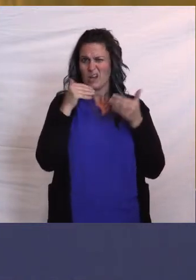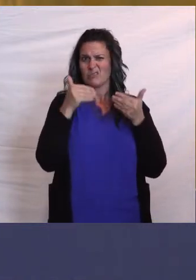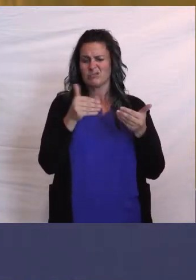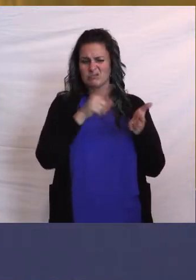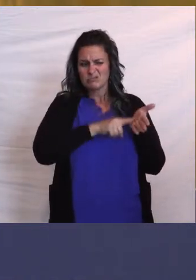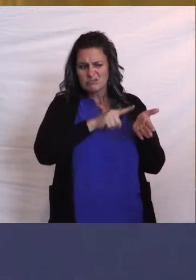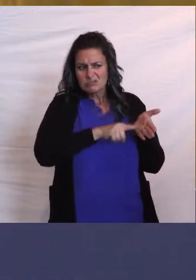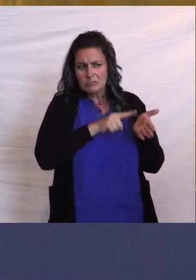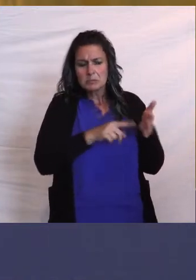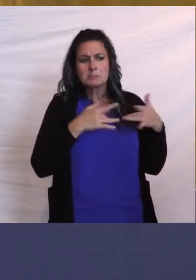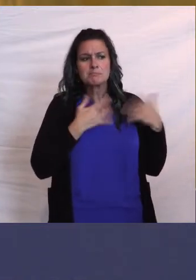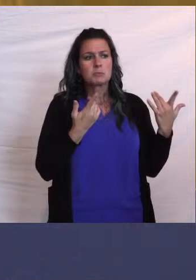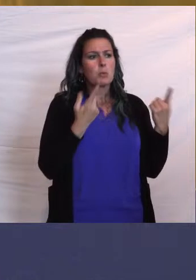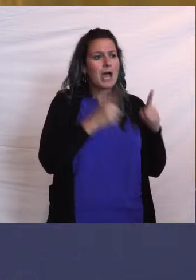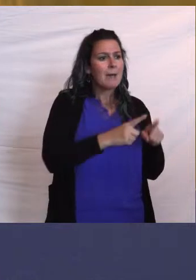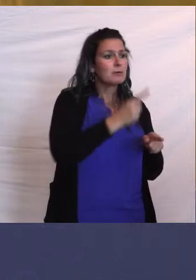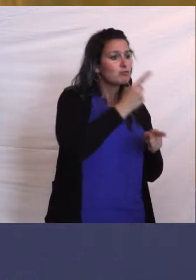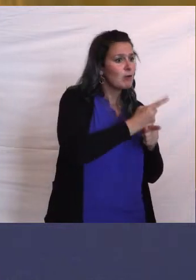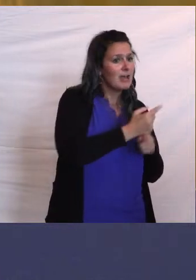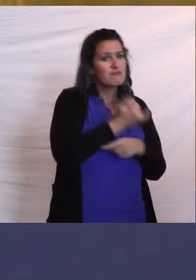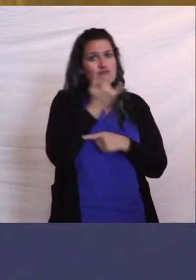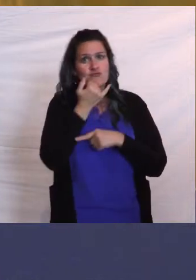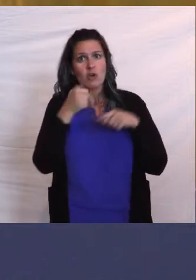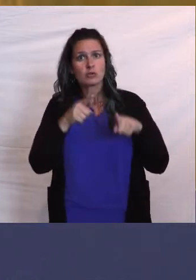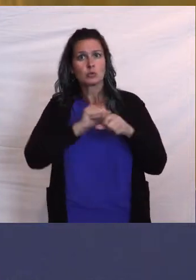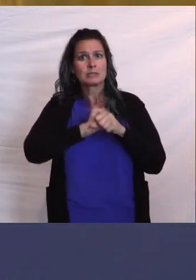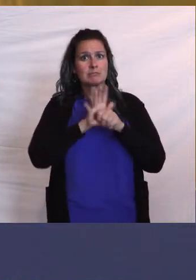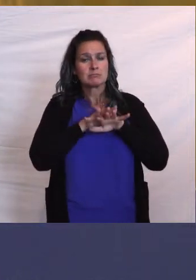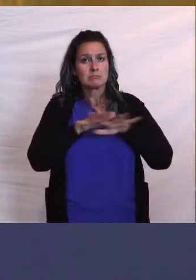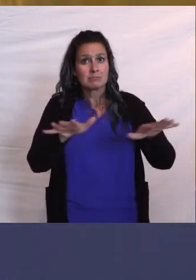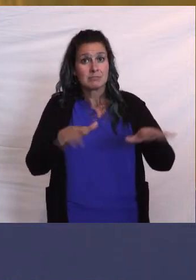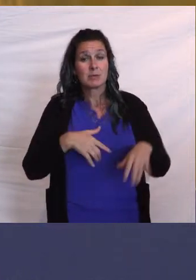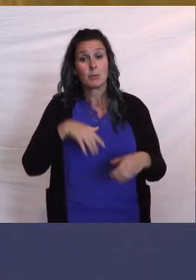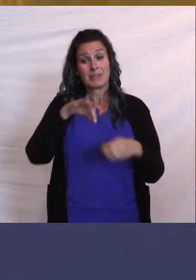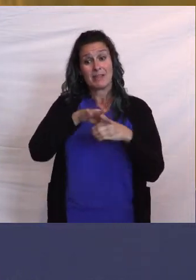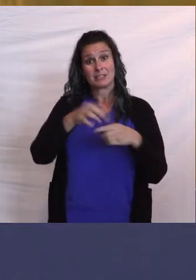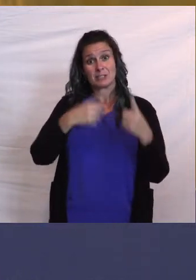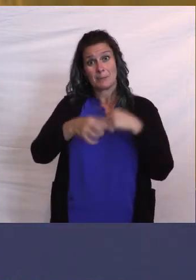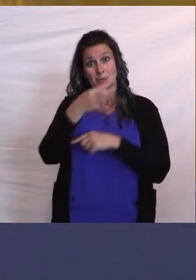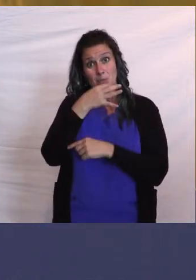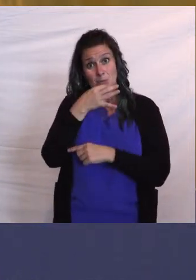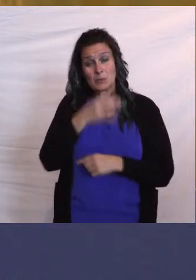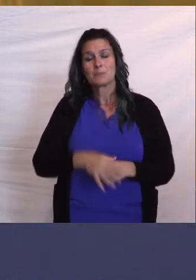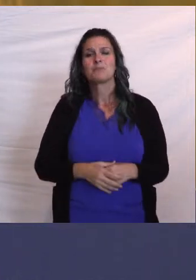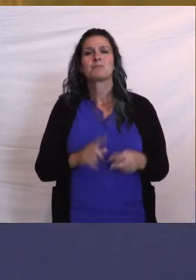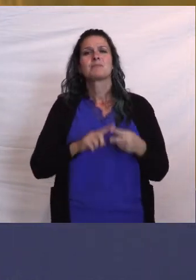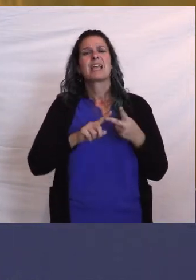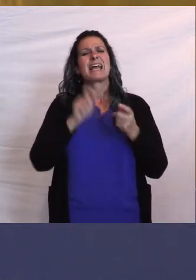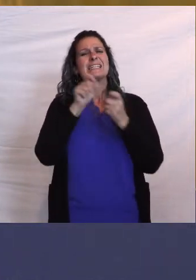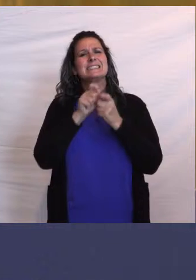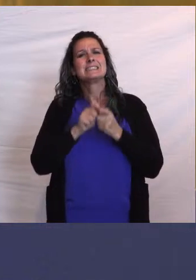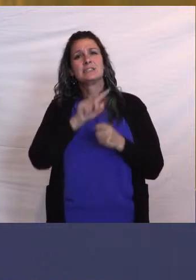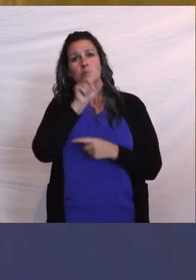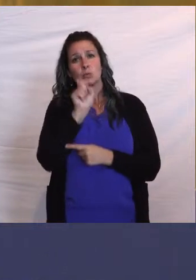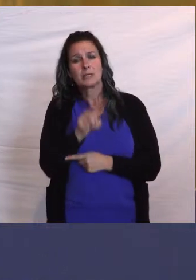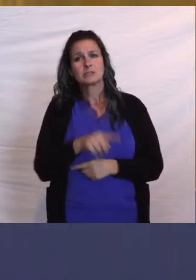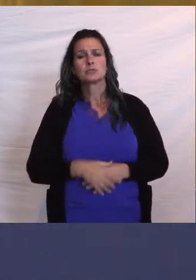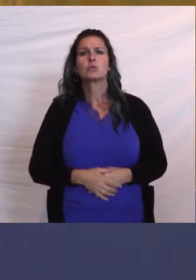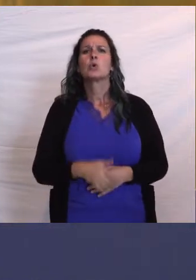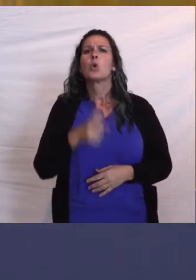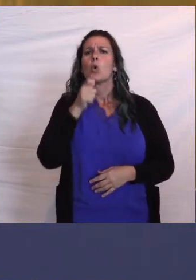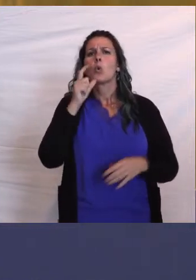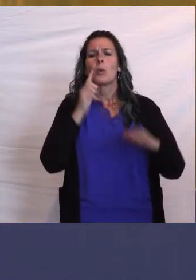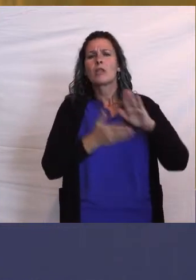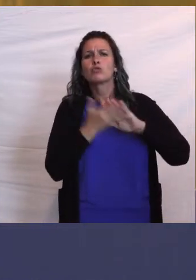voters a look at what went right and what went wrong ahead of the election? And just sort of a detailed question, who will be conducting